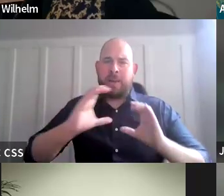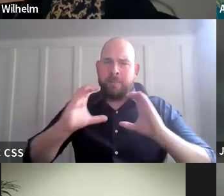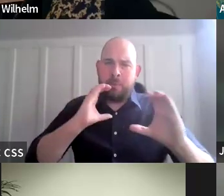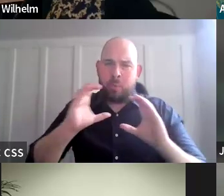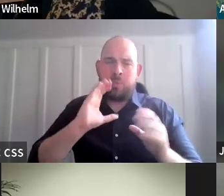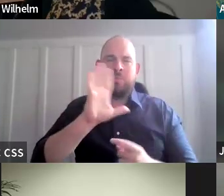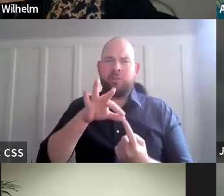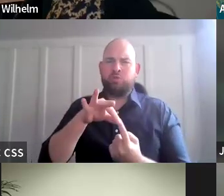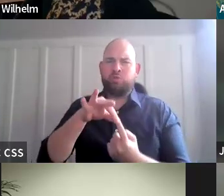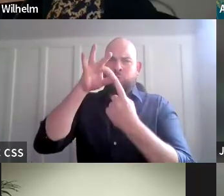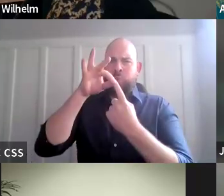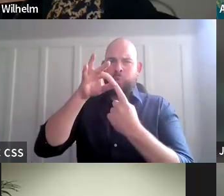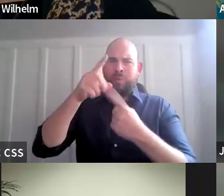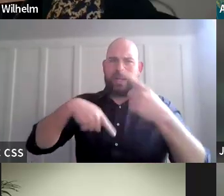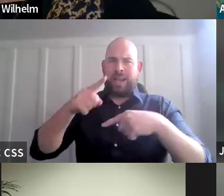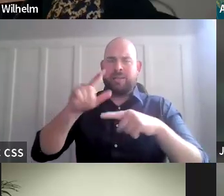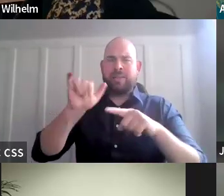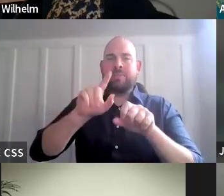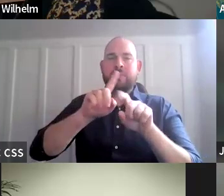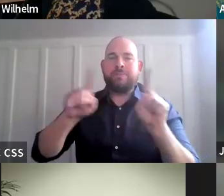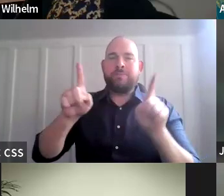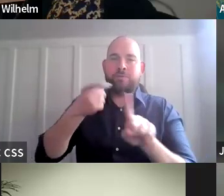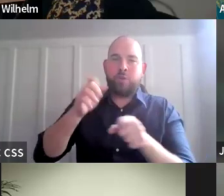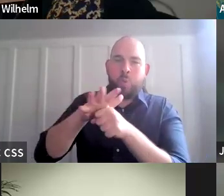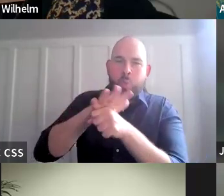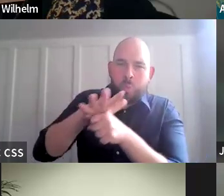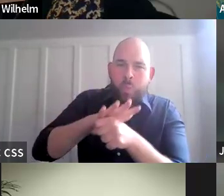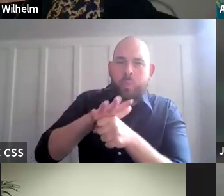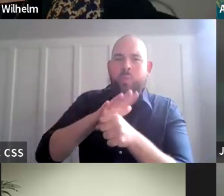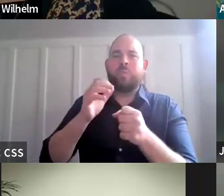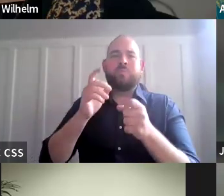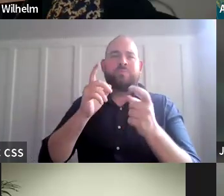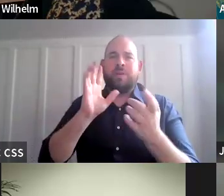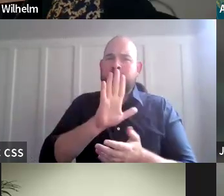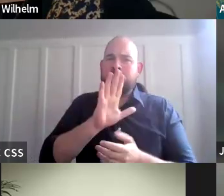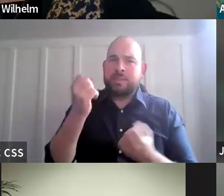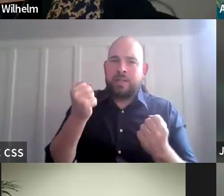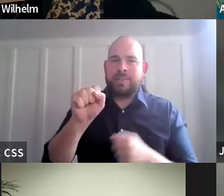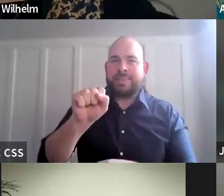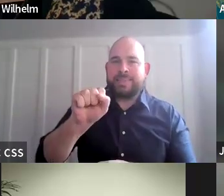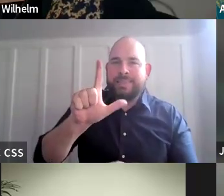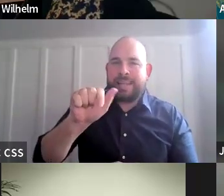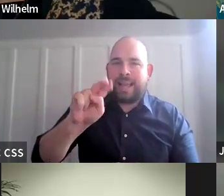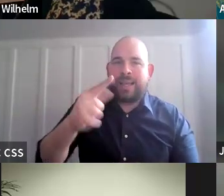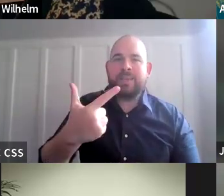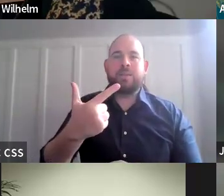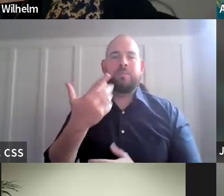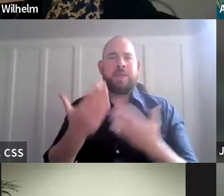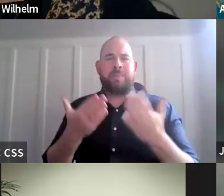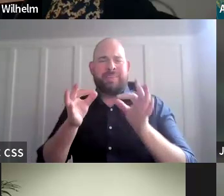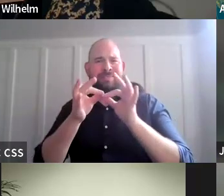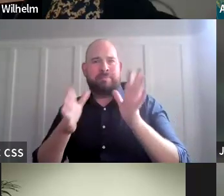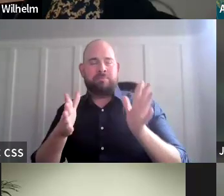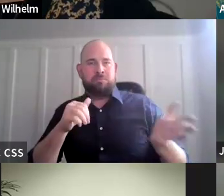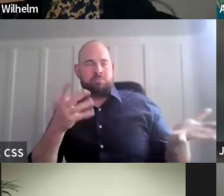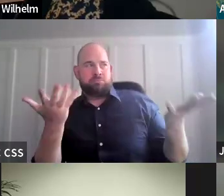Maybe this deaf person's style or communication preference is unique. Maybe it's regional,